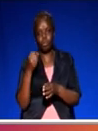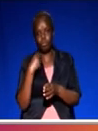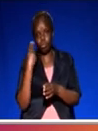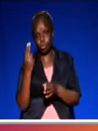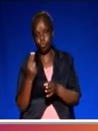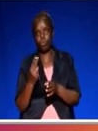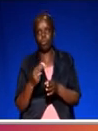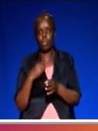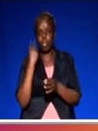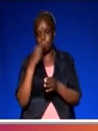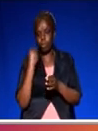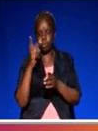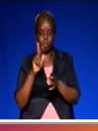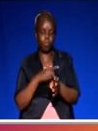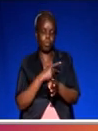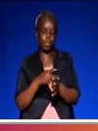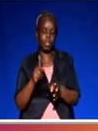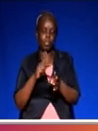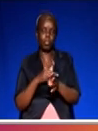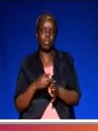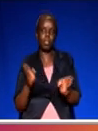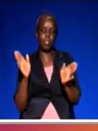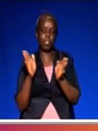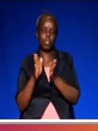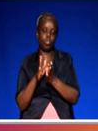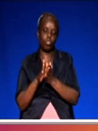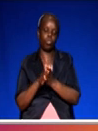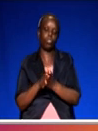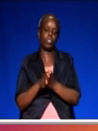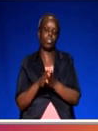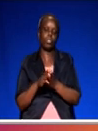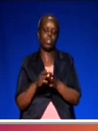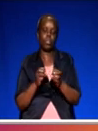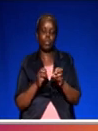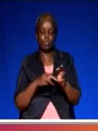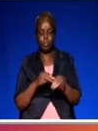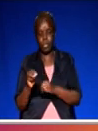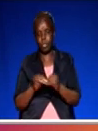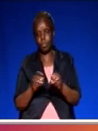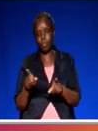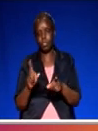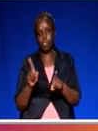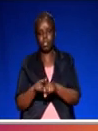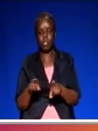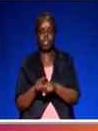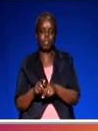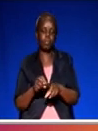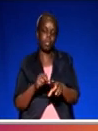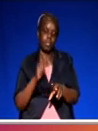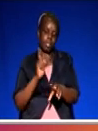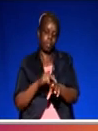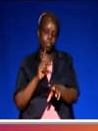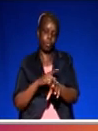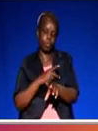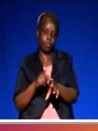and oral poetry, and the short forms. You remember the proverbs and the tongue twisters and the